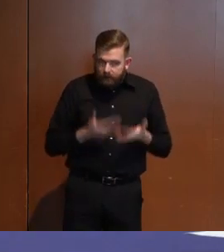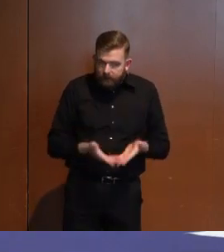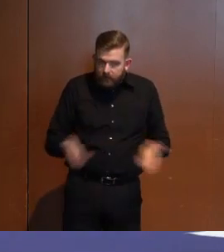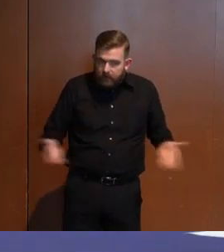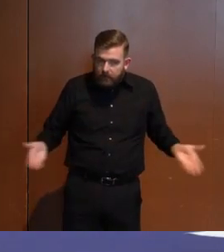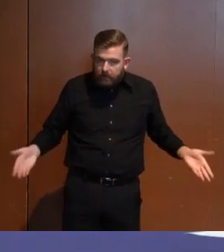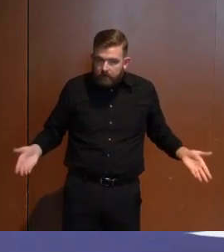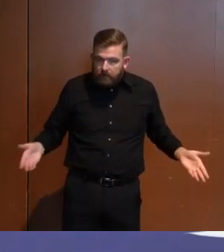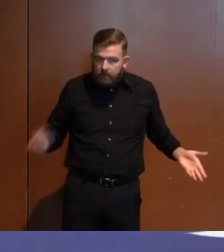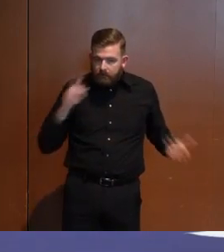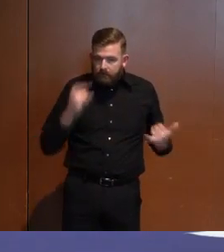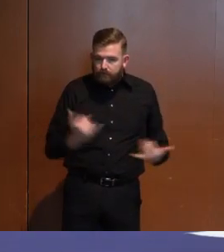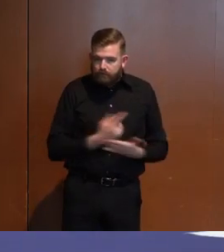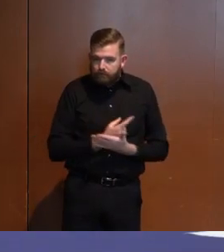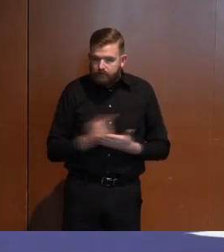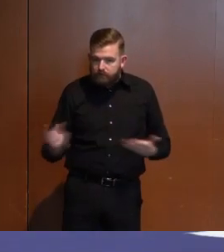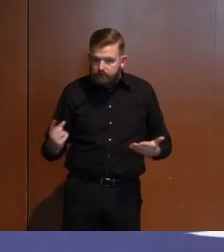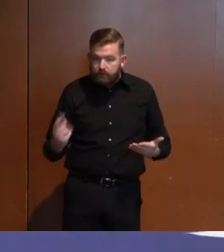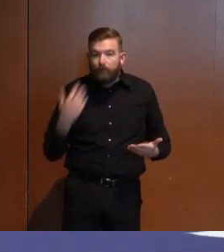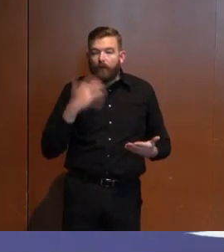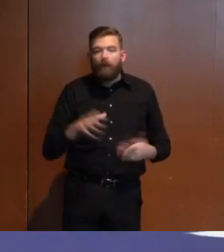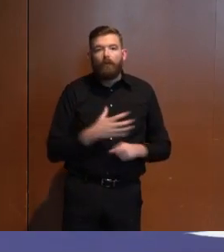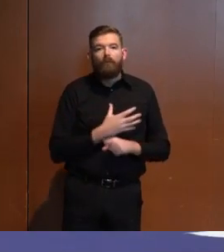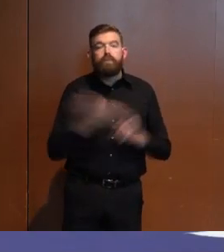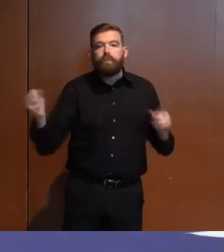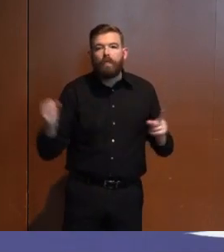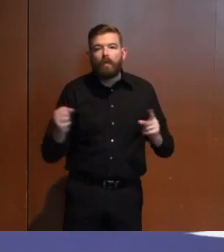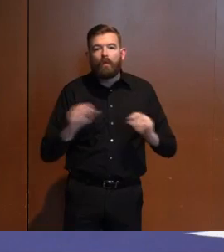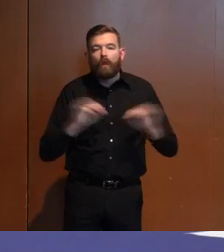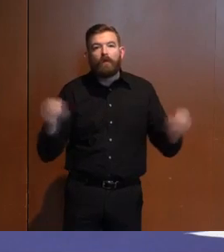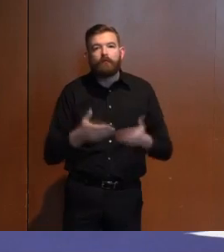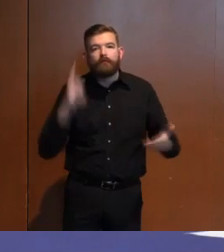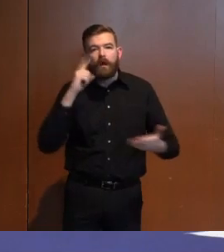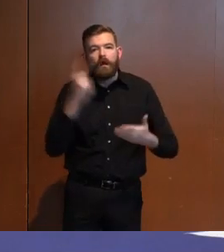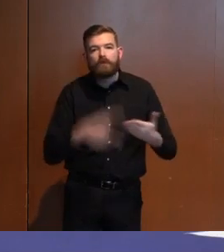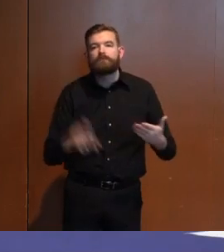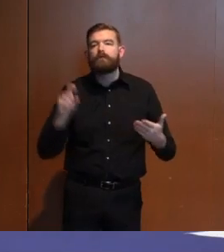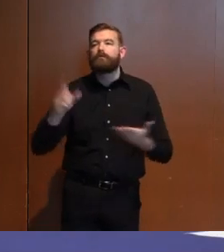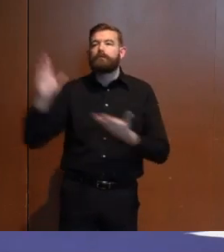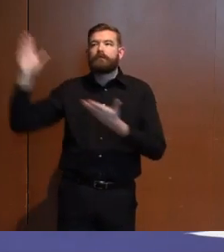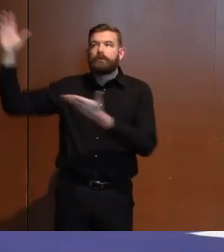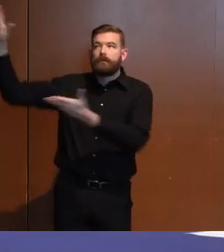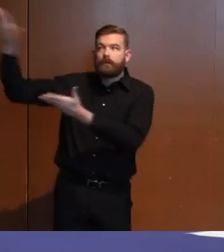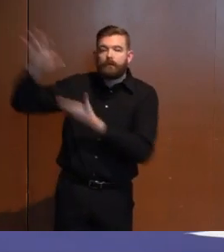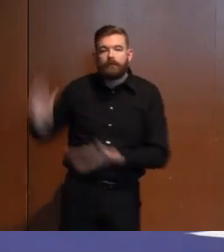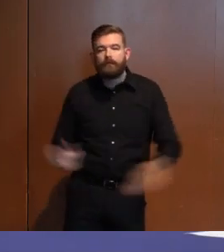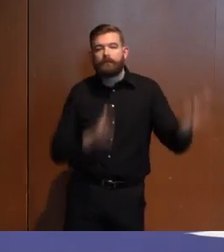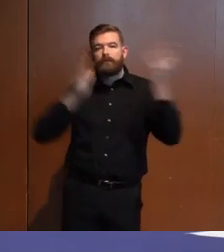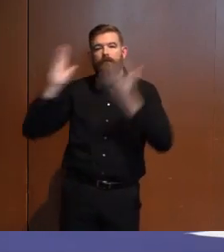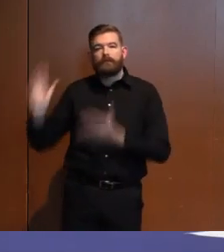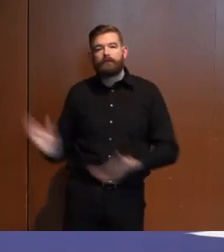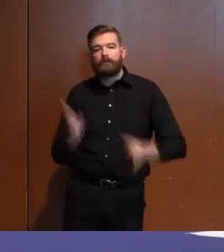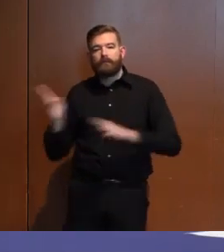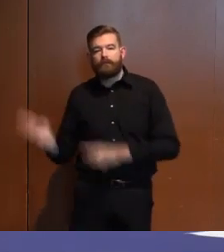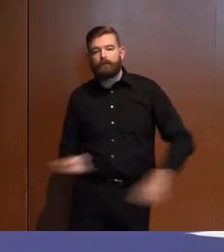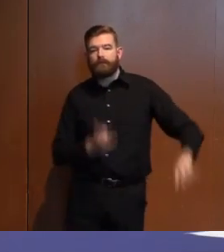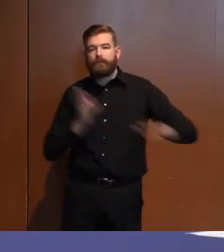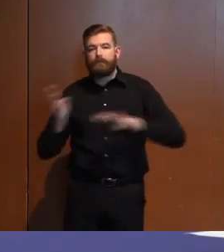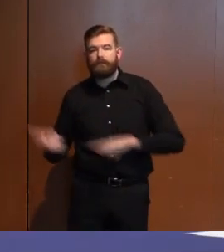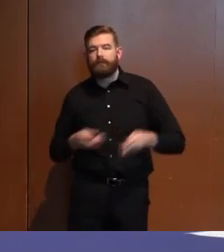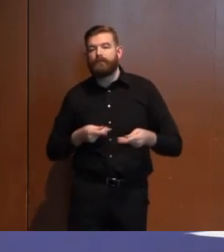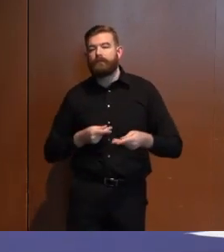after. And so there is, without question, that constraint. But there's another one with one big